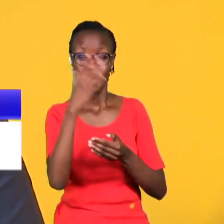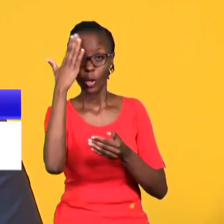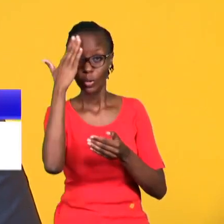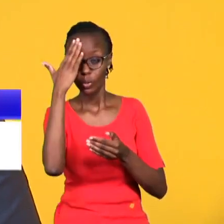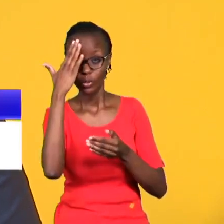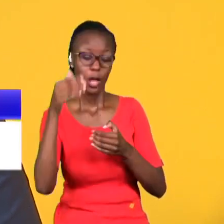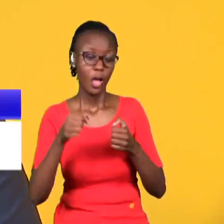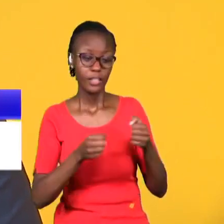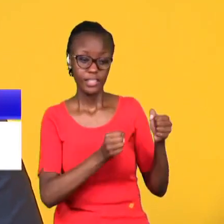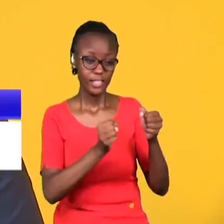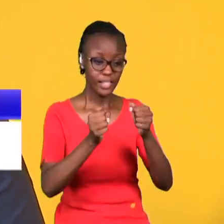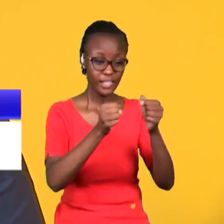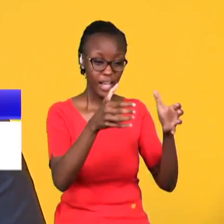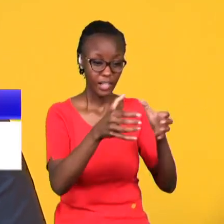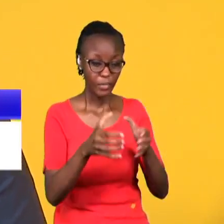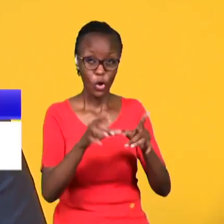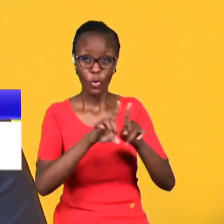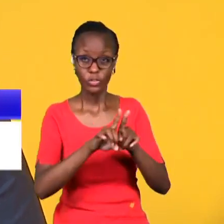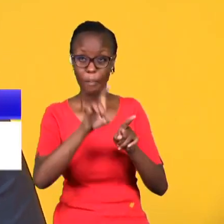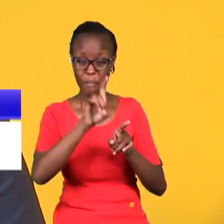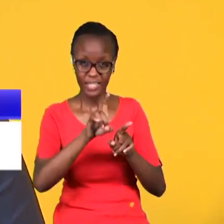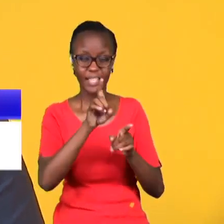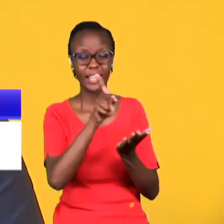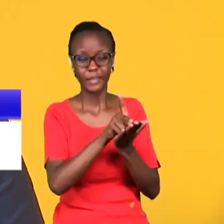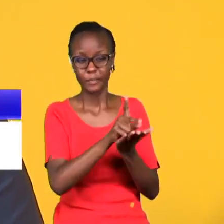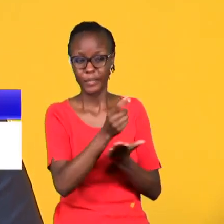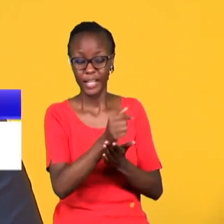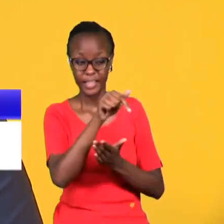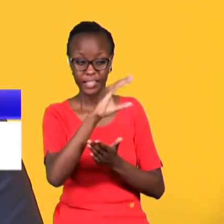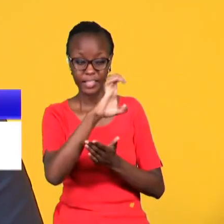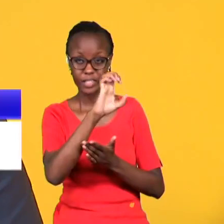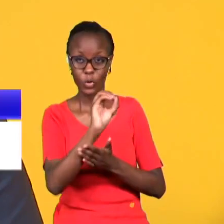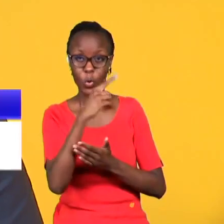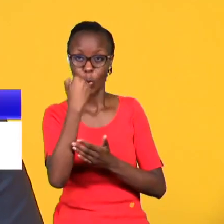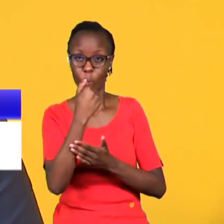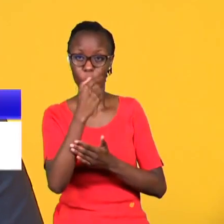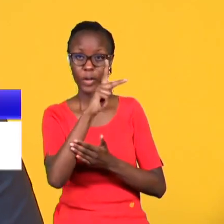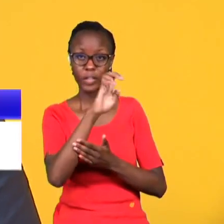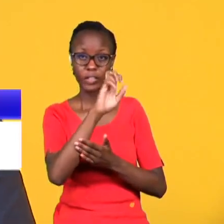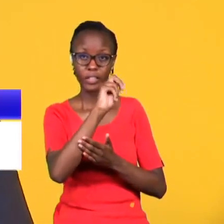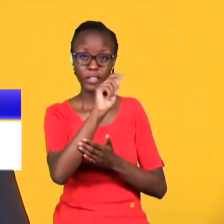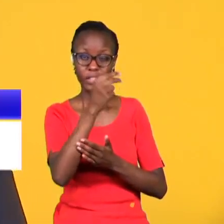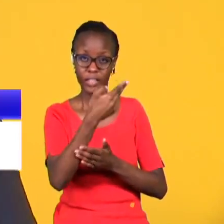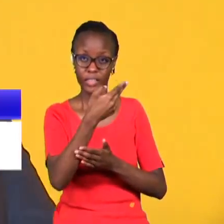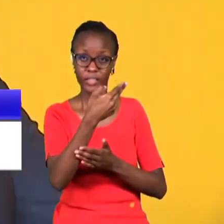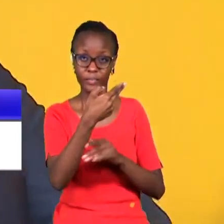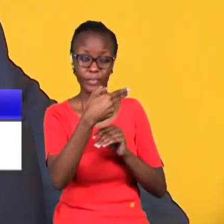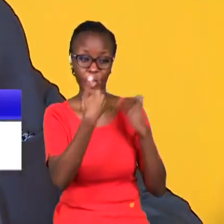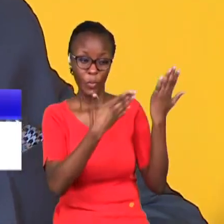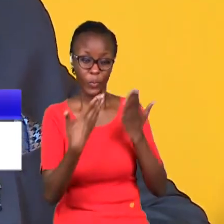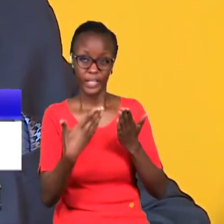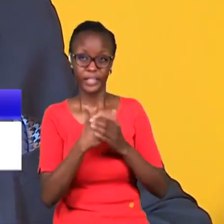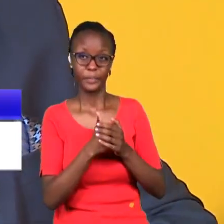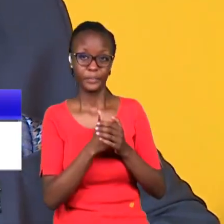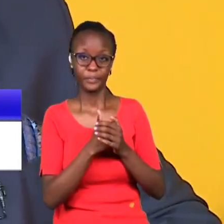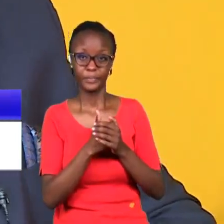their key role is to ensure there is money in the bank. Our CEO this week is Kenneth Micah, Bolt's regional manager. Kenneth, thank you for creating